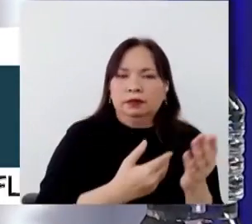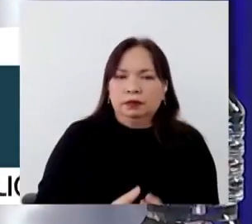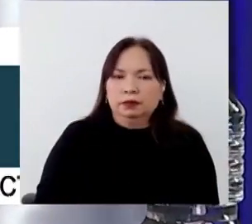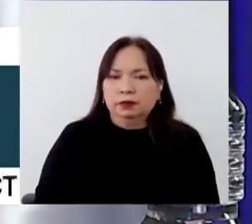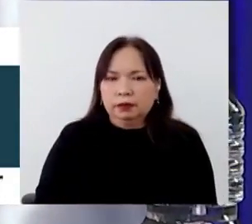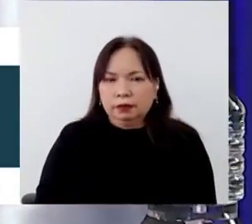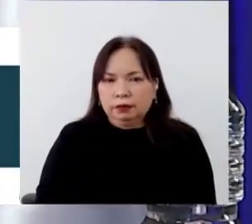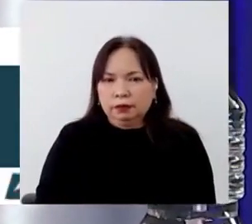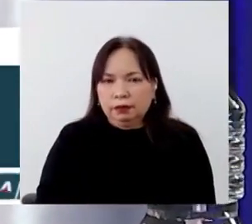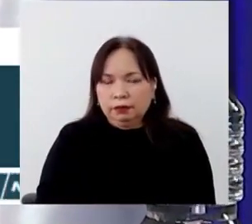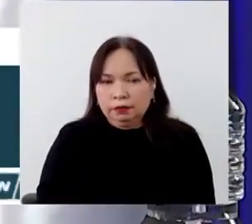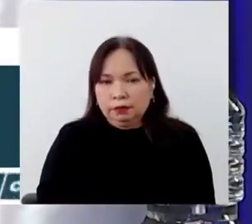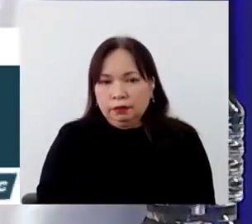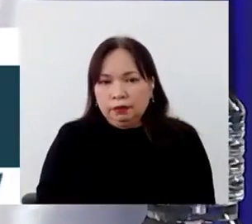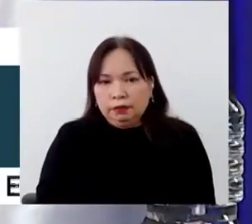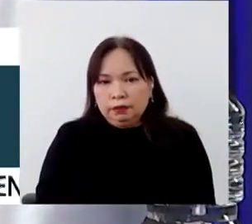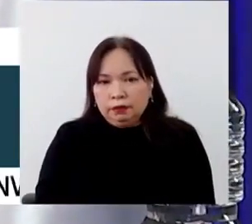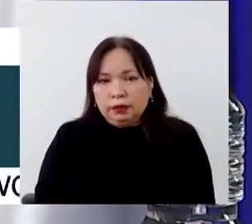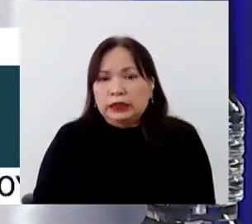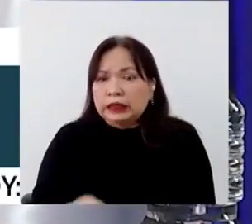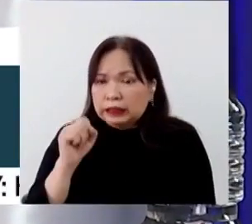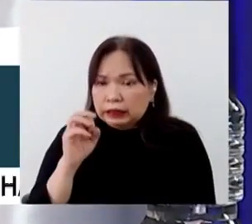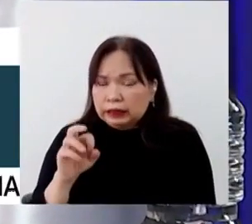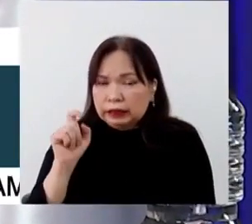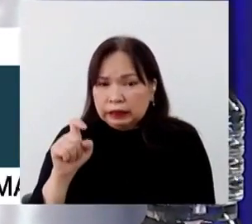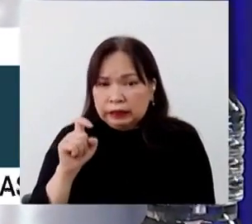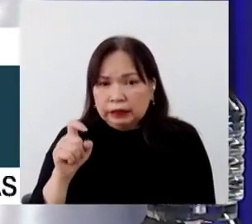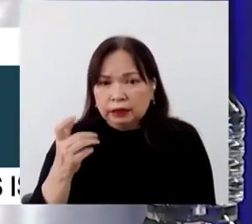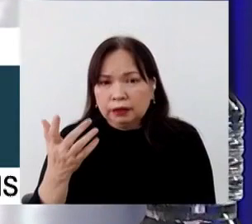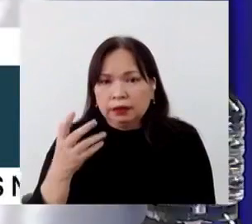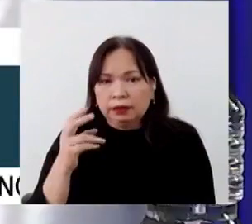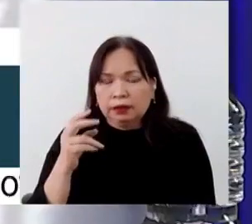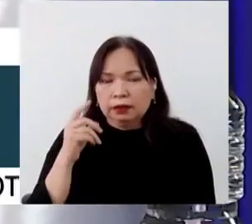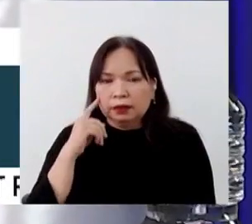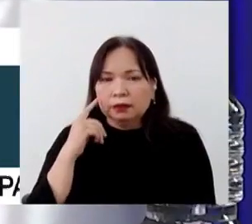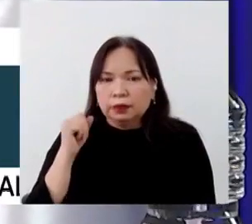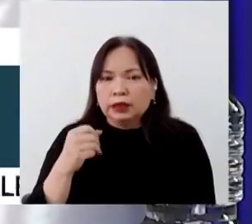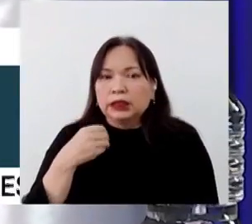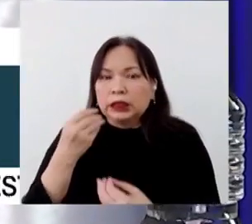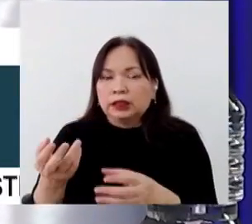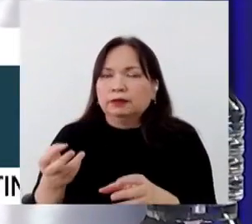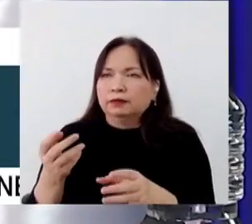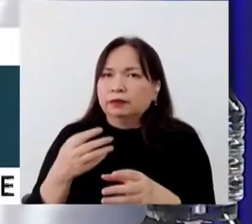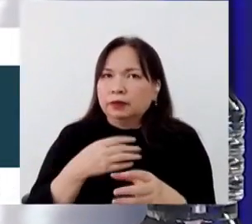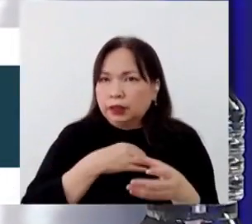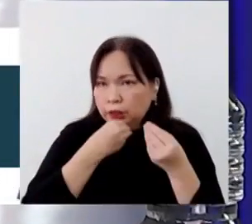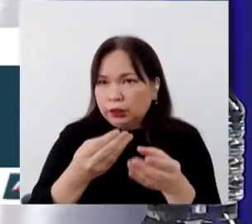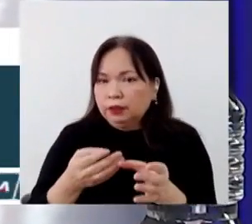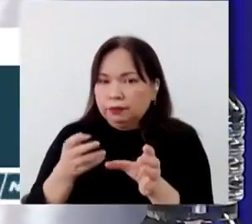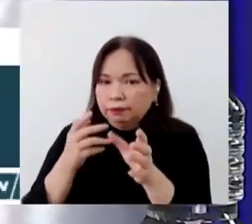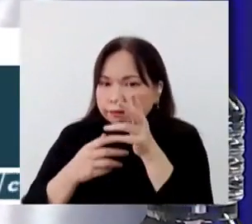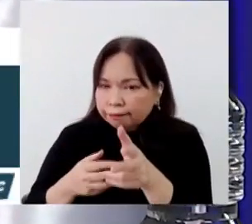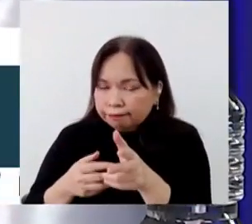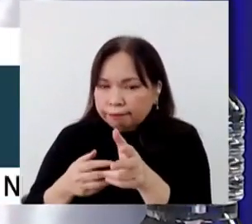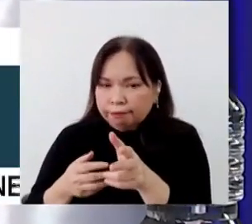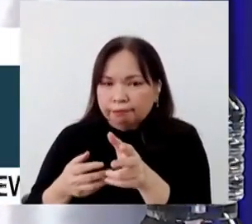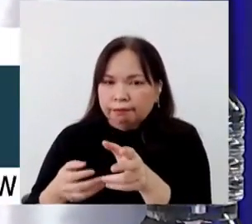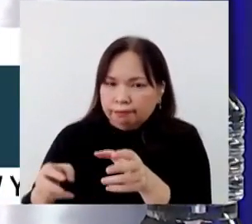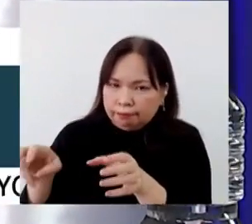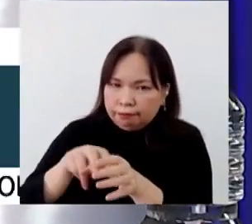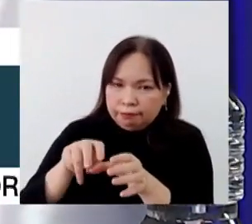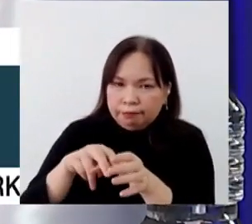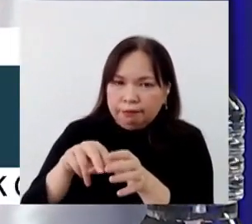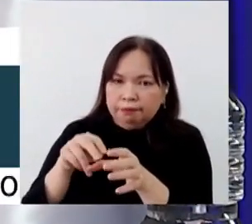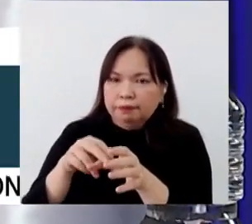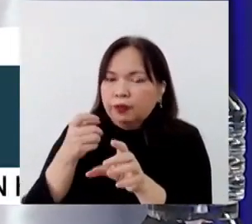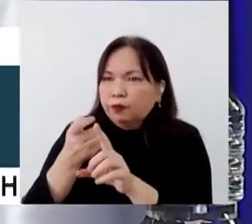the border. If need be, if possible, we will also provide them a transportation from the cities